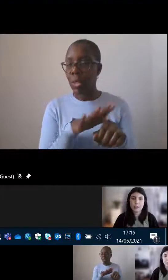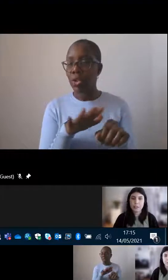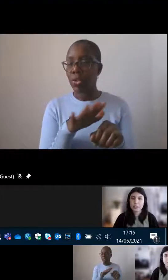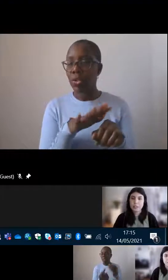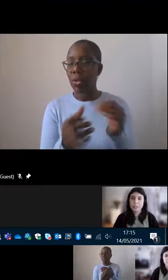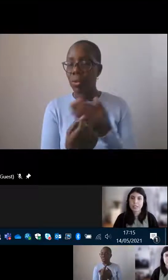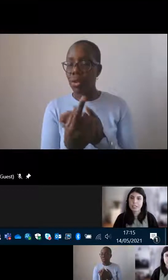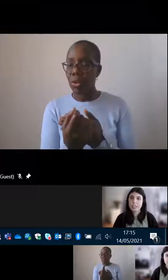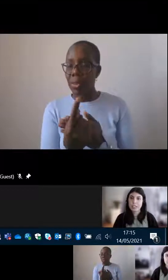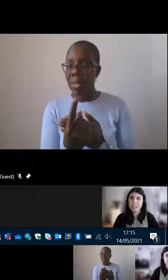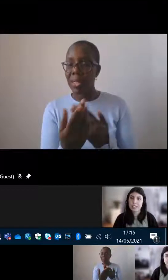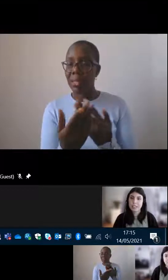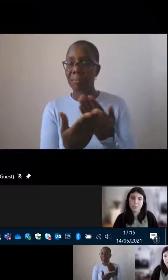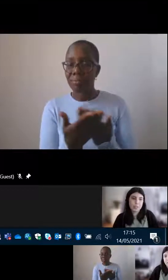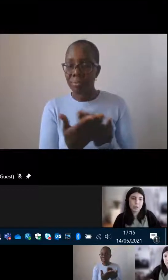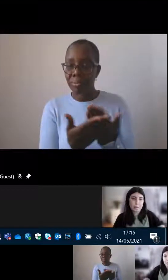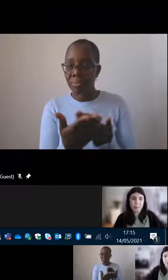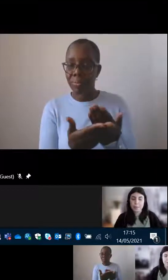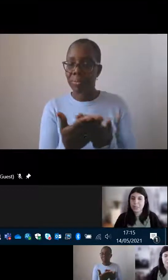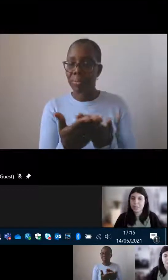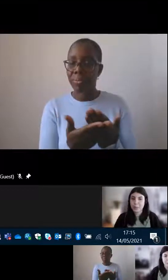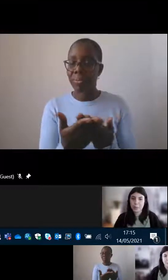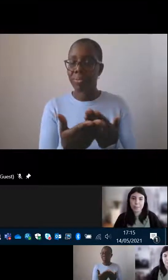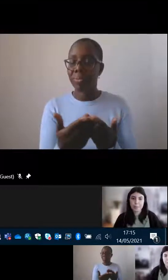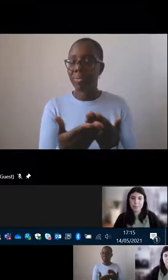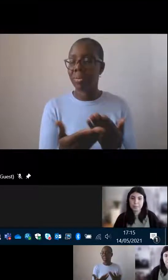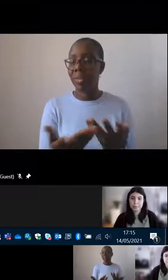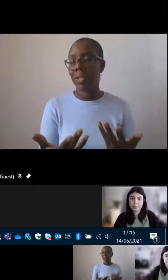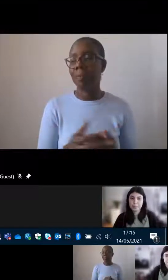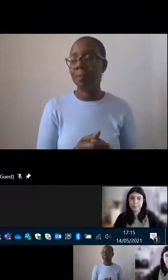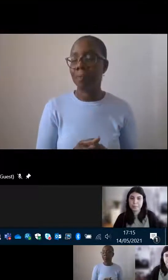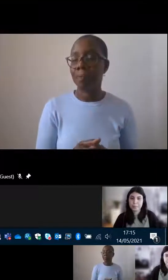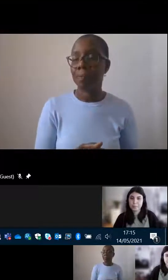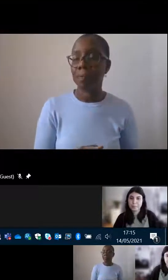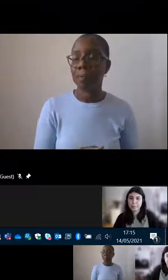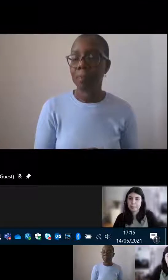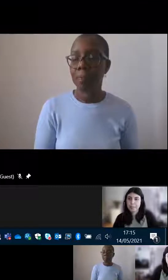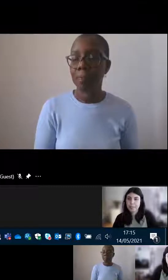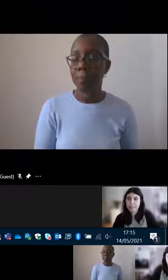to, can really connect with other people in Newham.